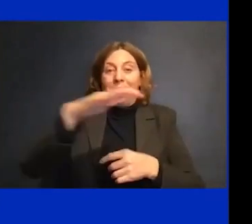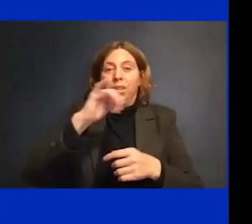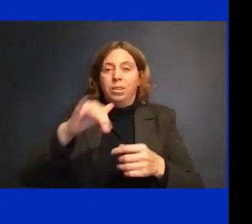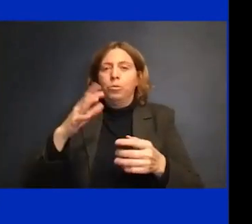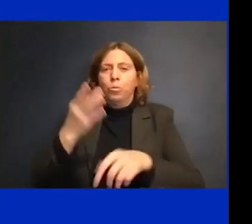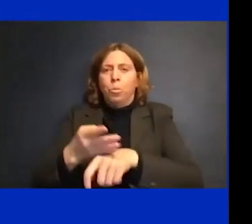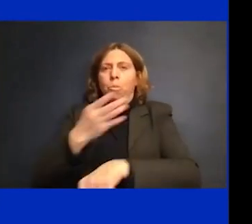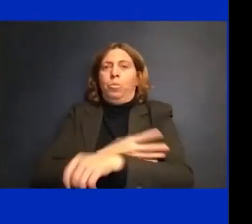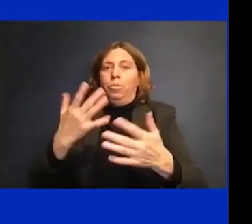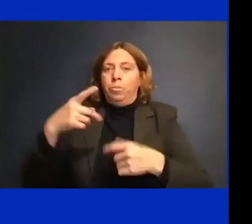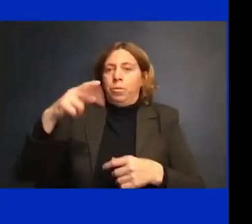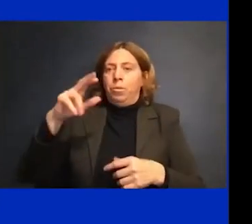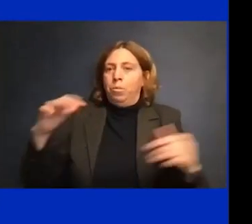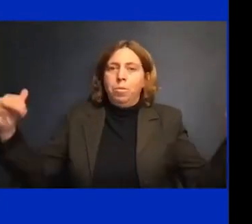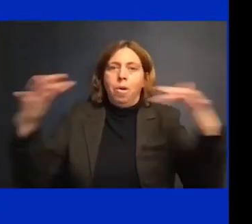realm.